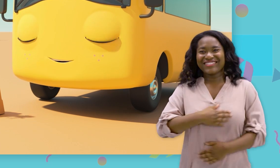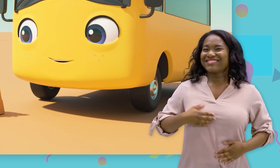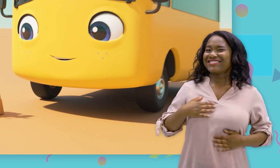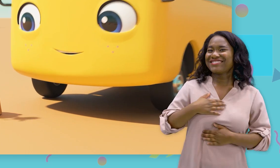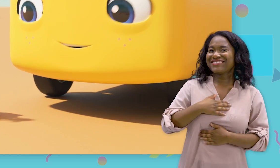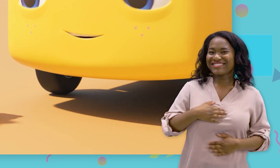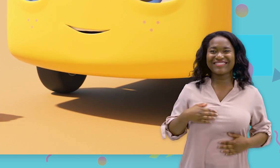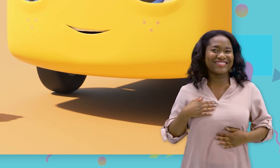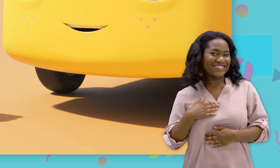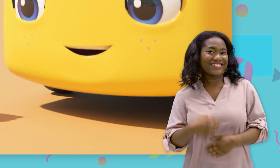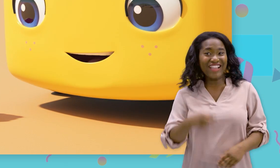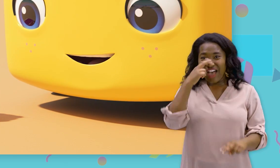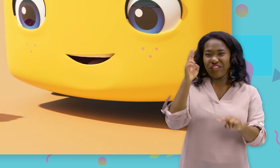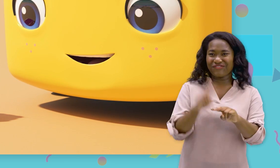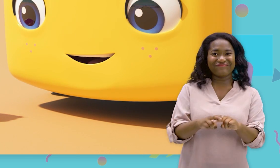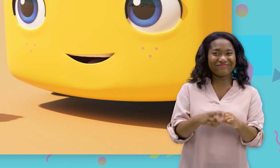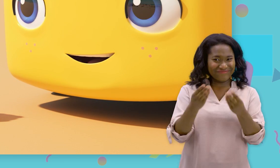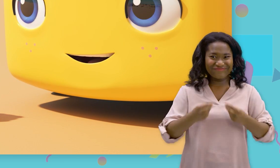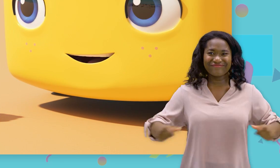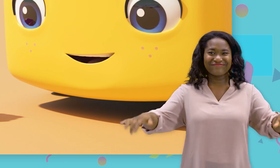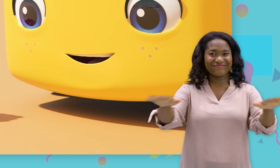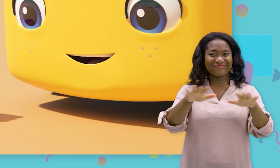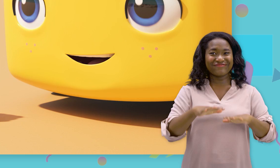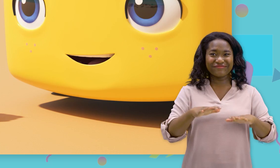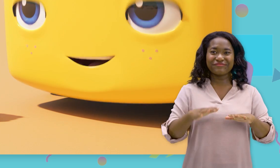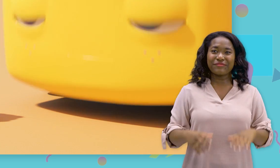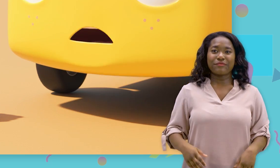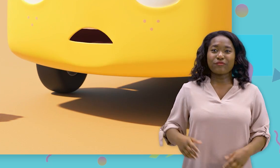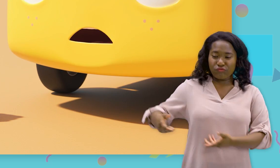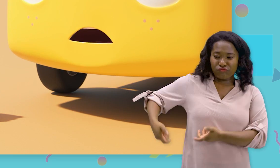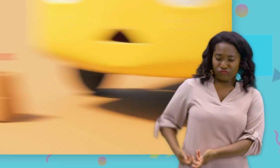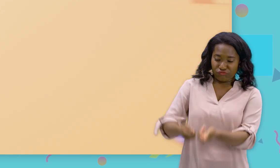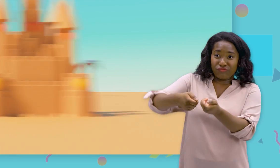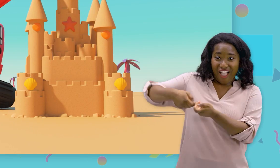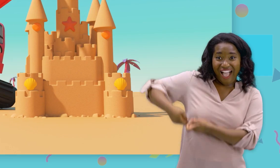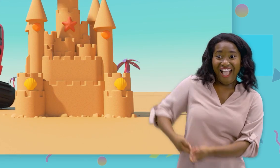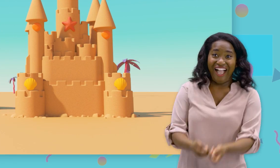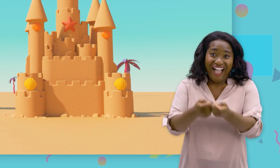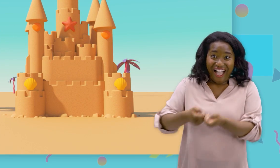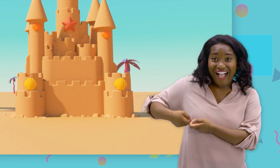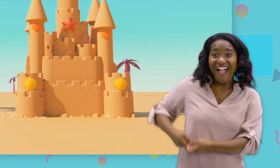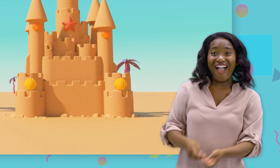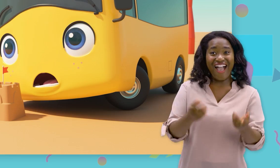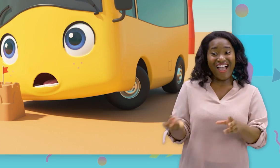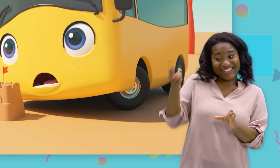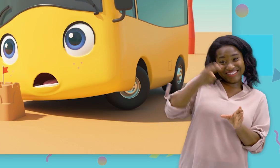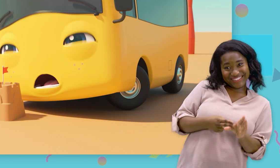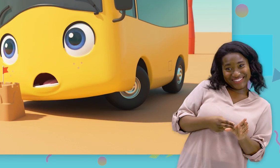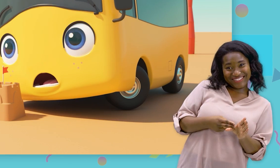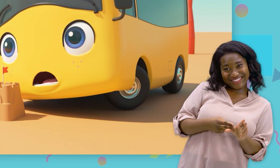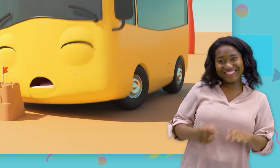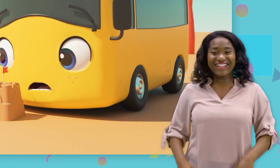Just how fun the sand can be. So grab a spade and play with me.